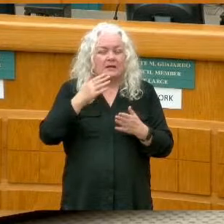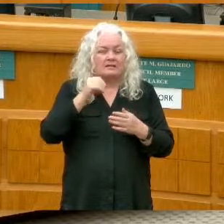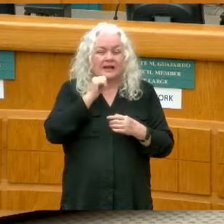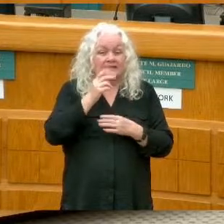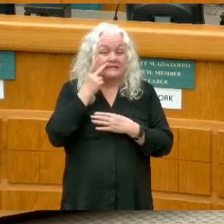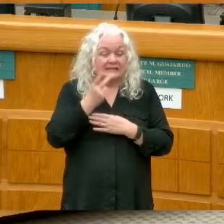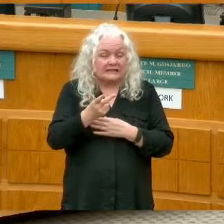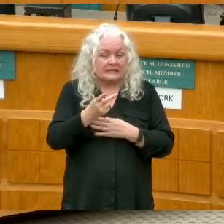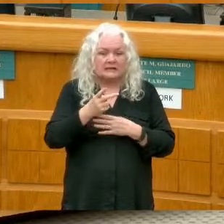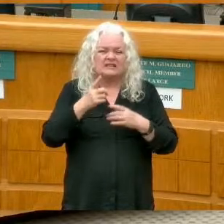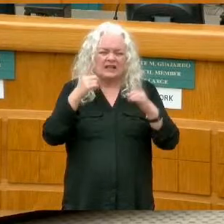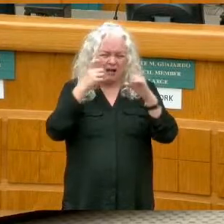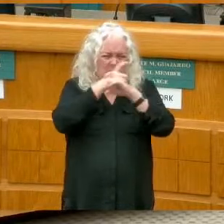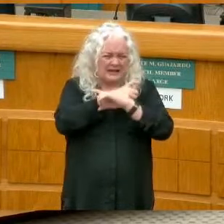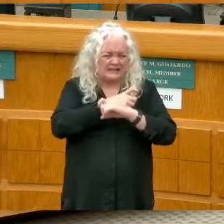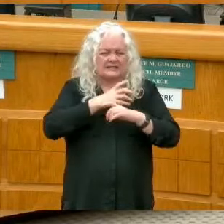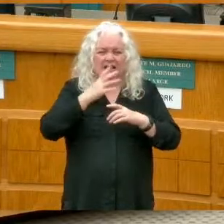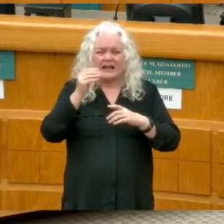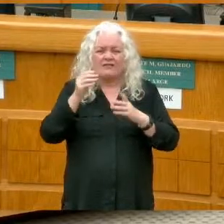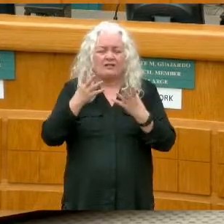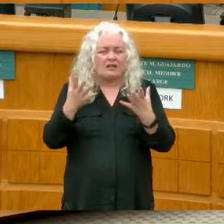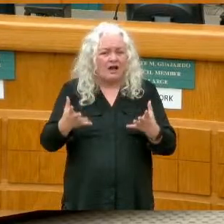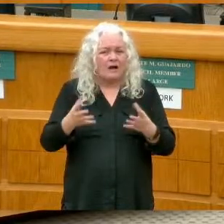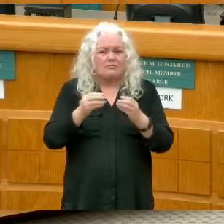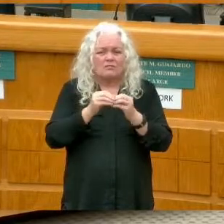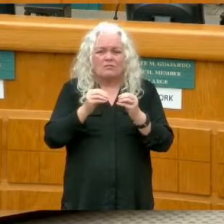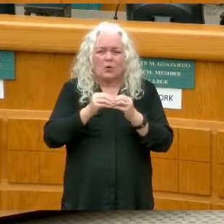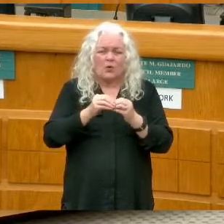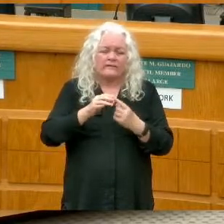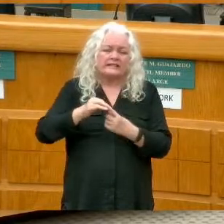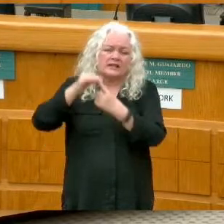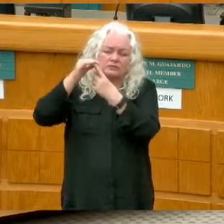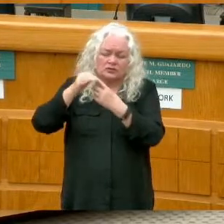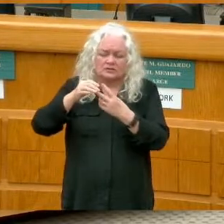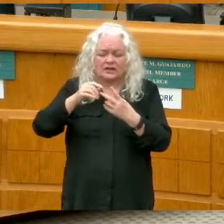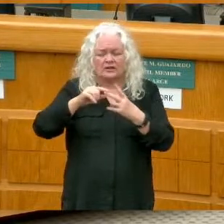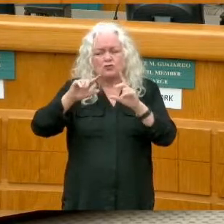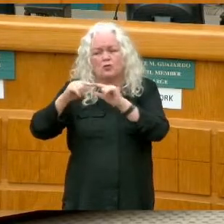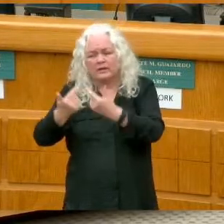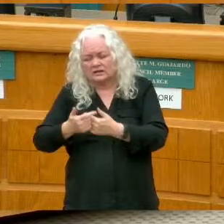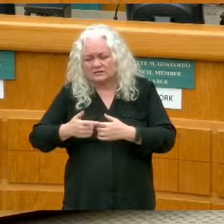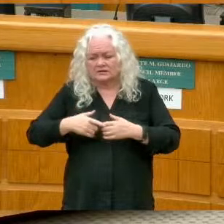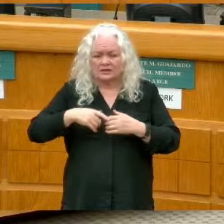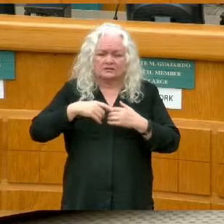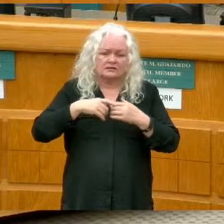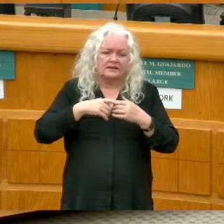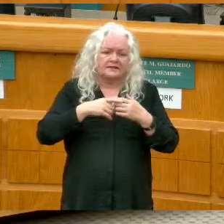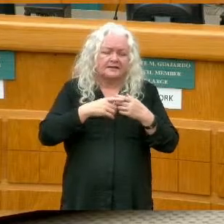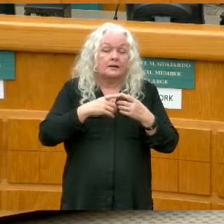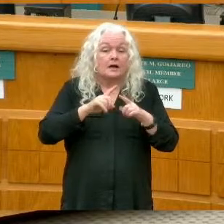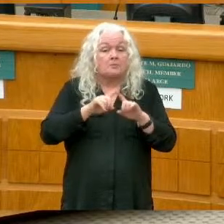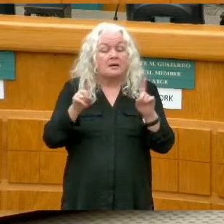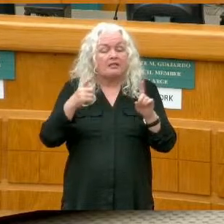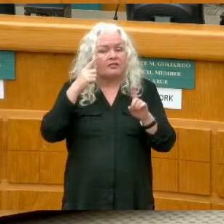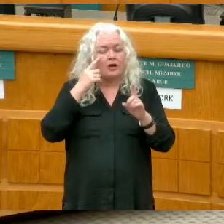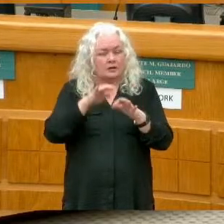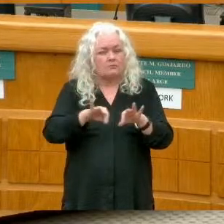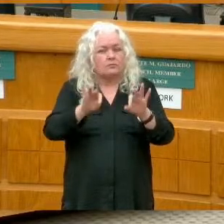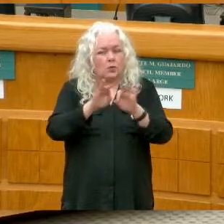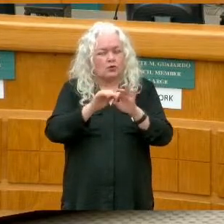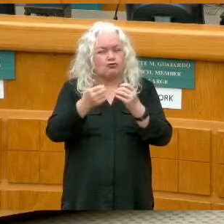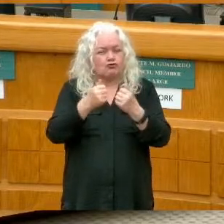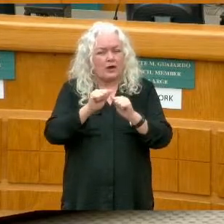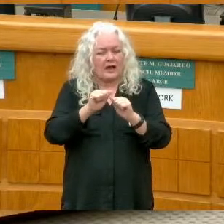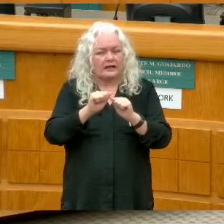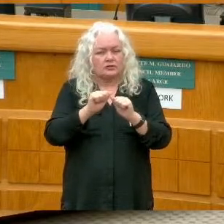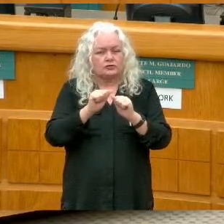are complex, and they have a lot of exceptions and groupings, and But we thought it'd be important just to try to